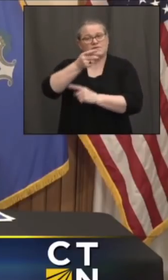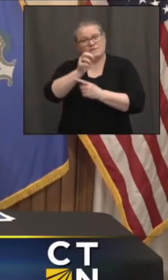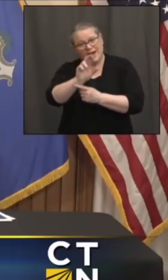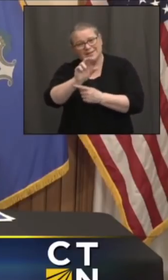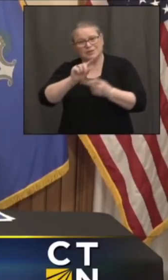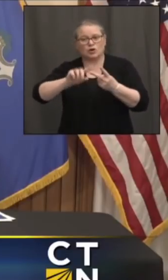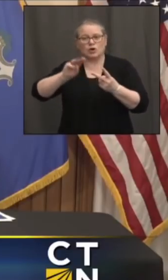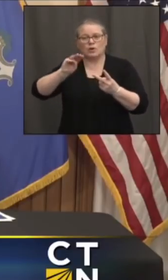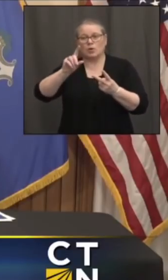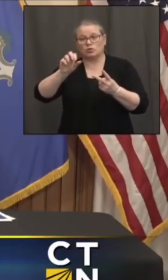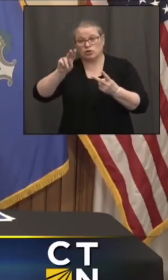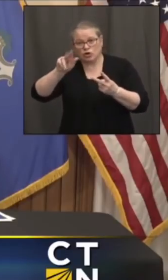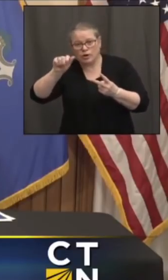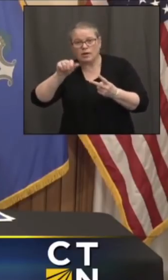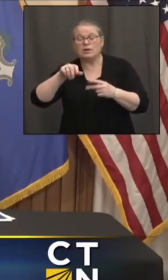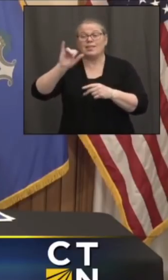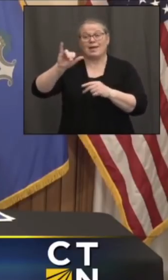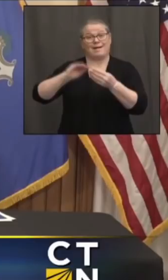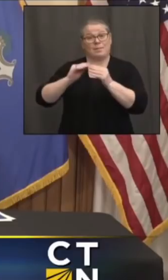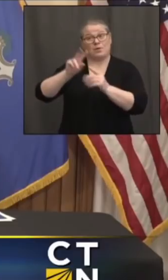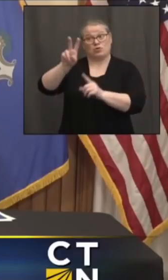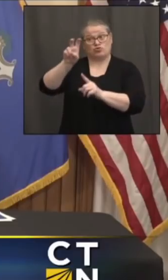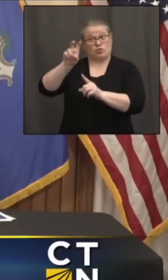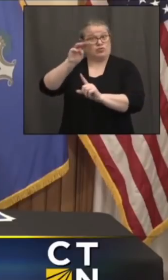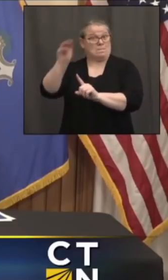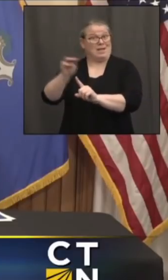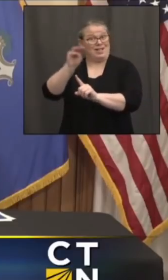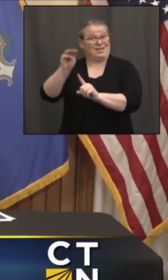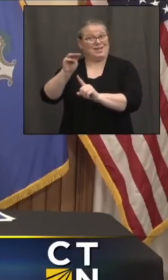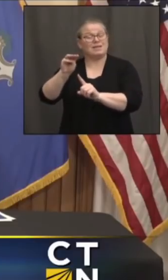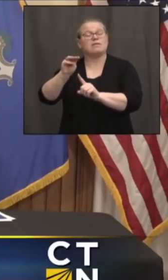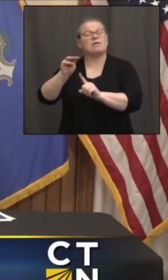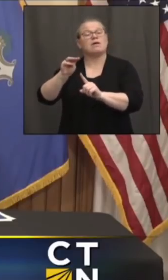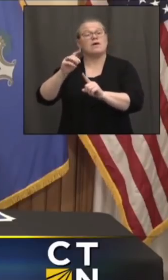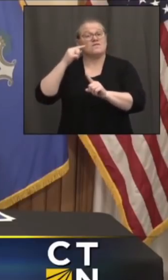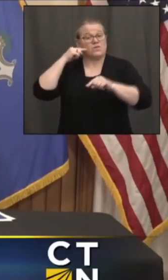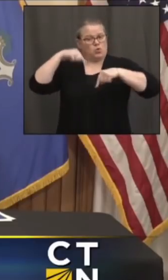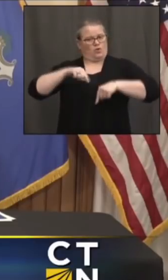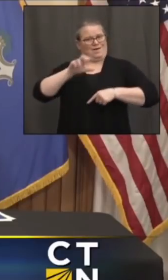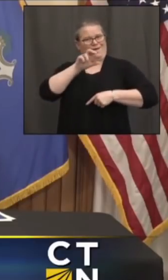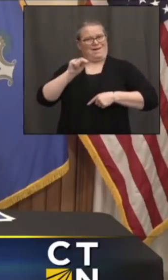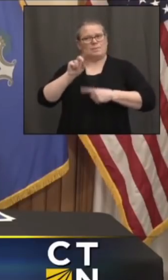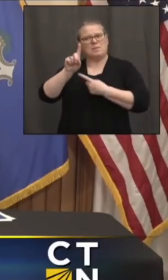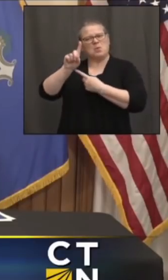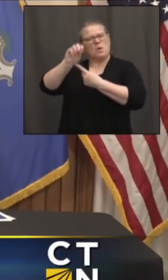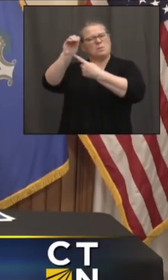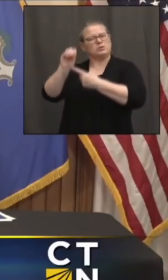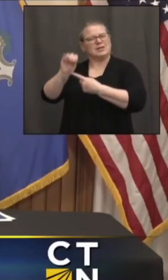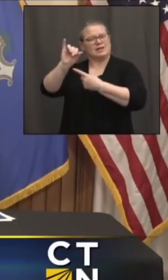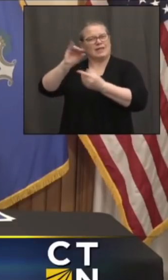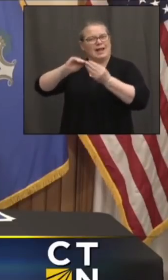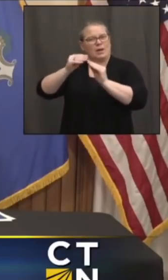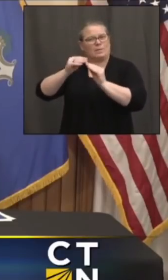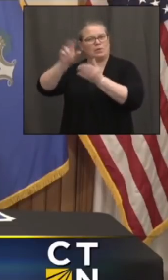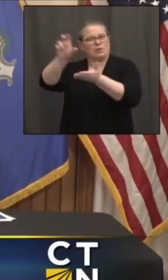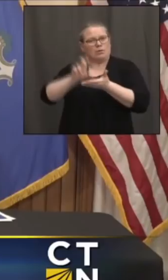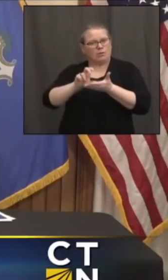about 1% of that figure? And is that going to change the calculus at all of how it's distributed